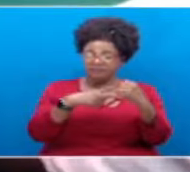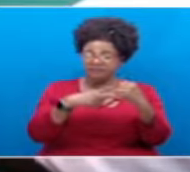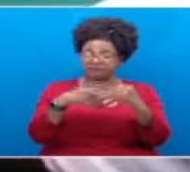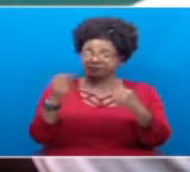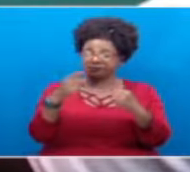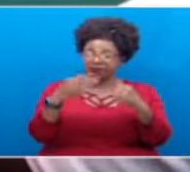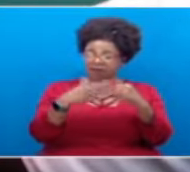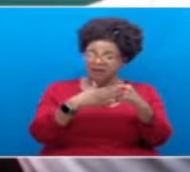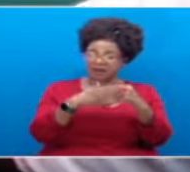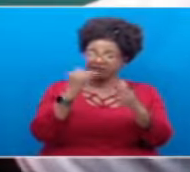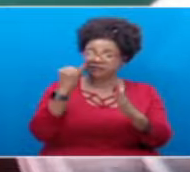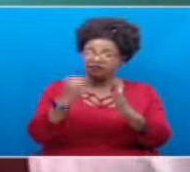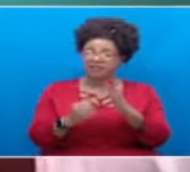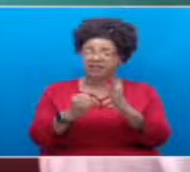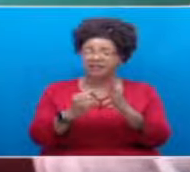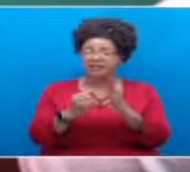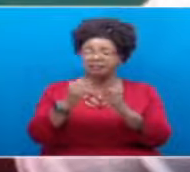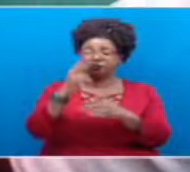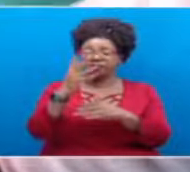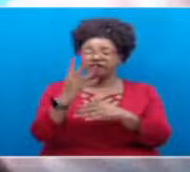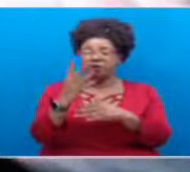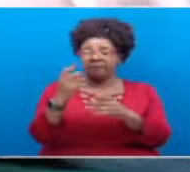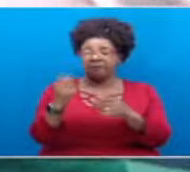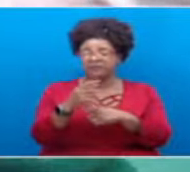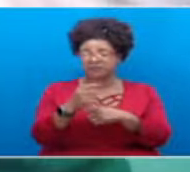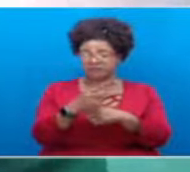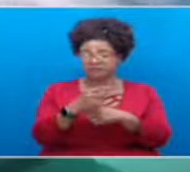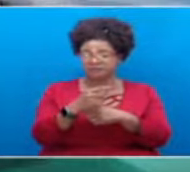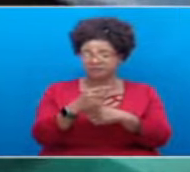and finally at 24 months.